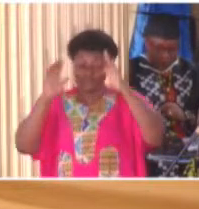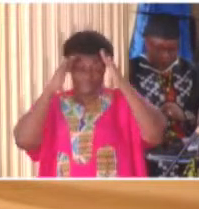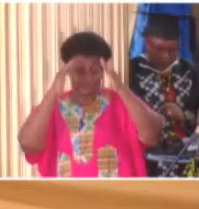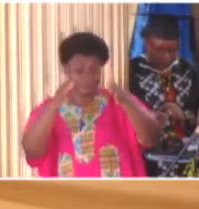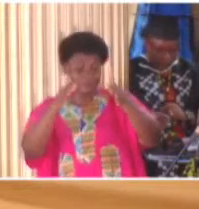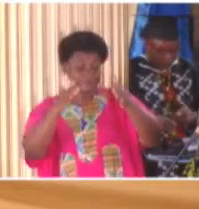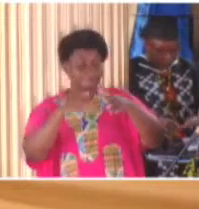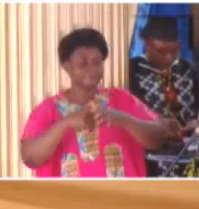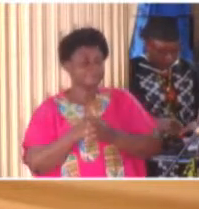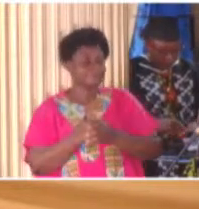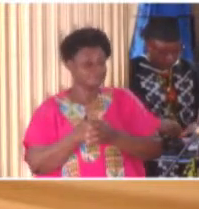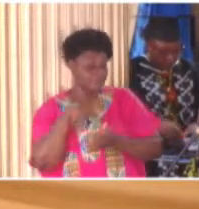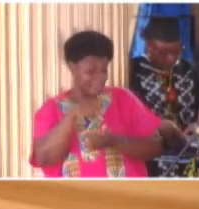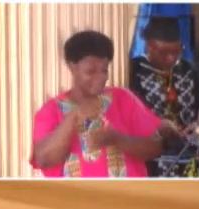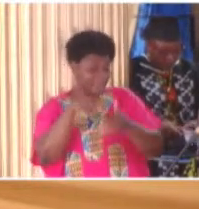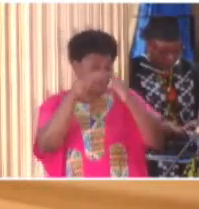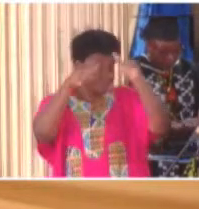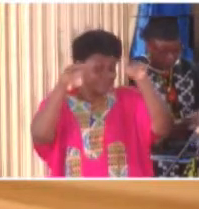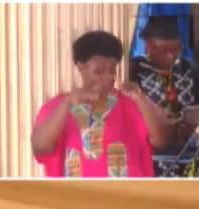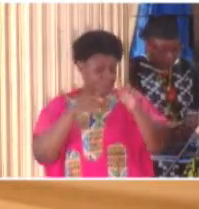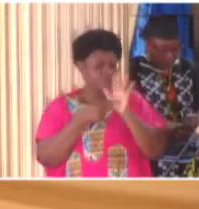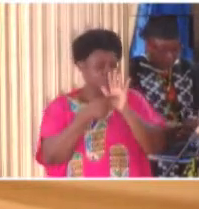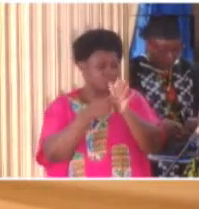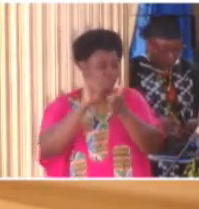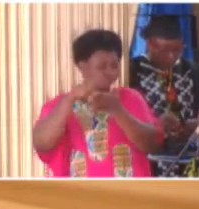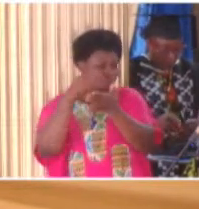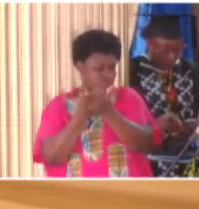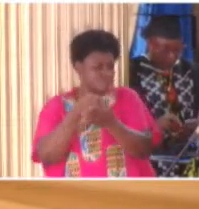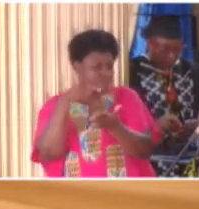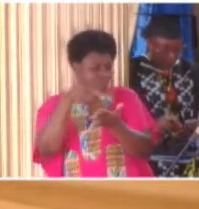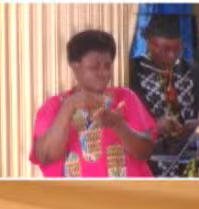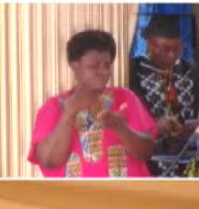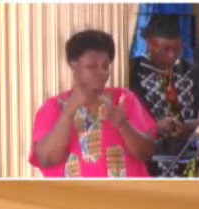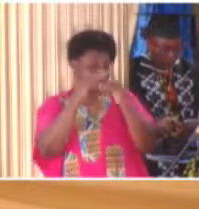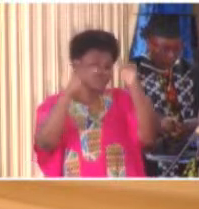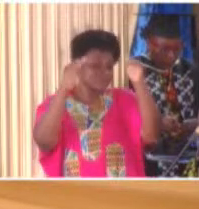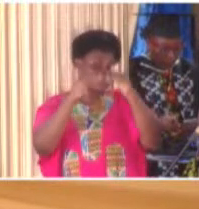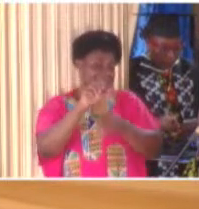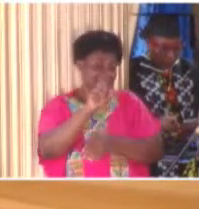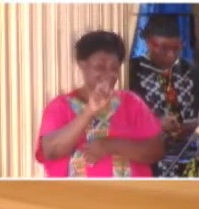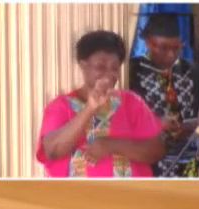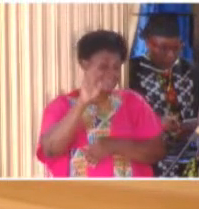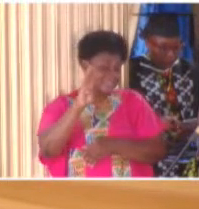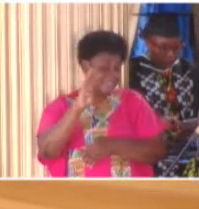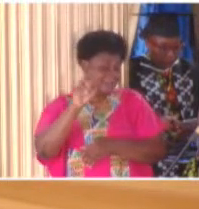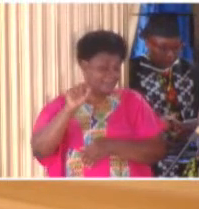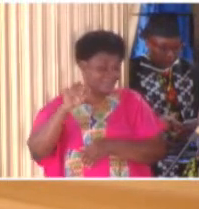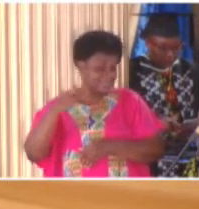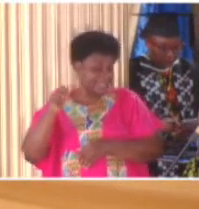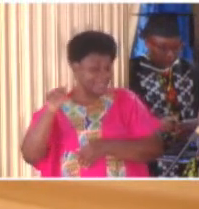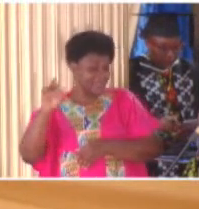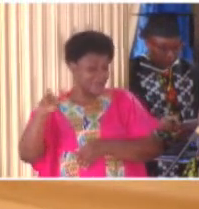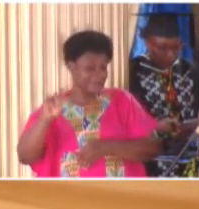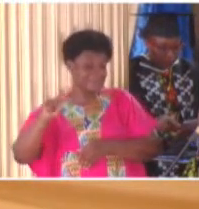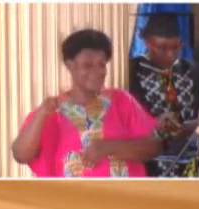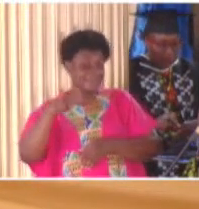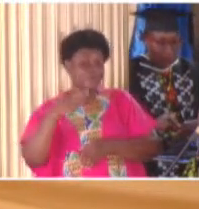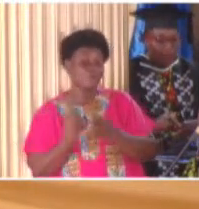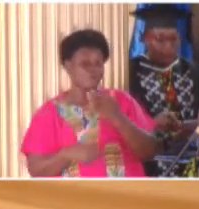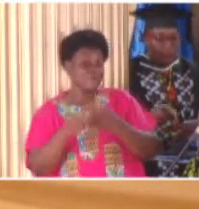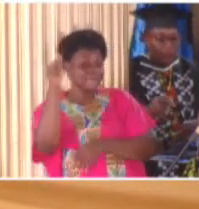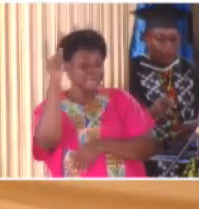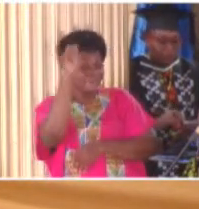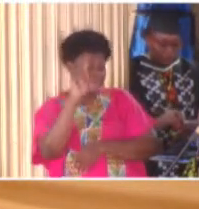rankings bear testament to this. We are ranked in the Times Higher Education Sub-Saharan African rankings as first in